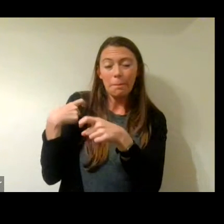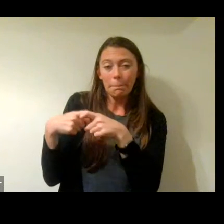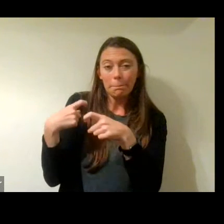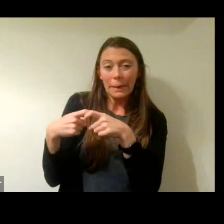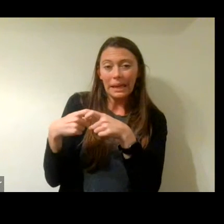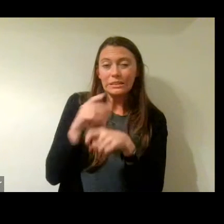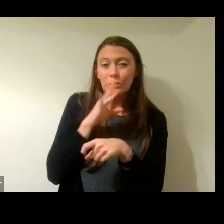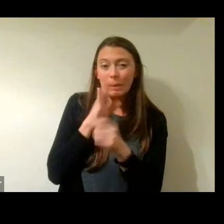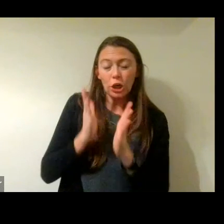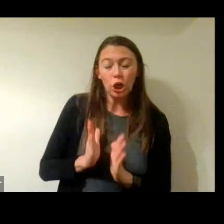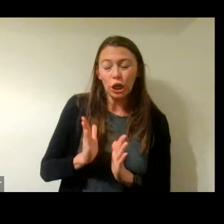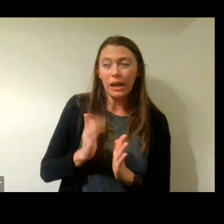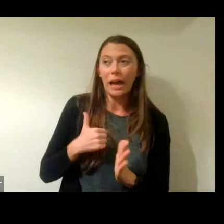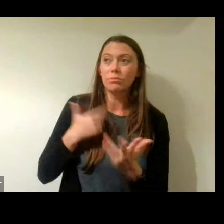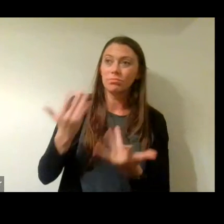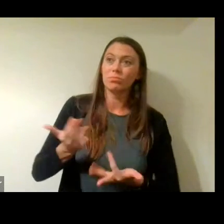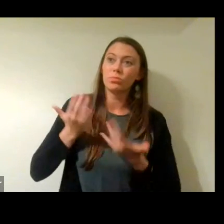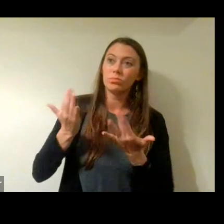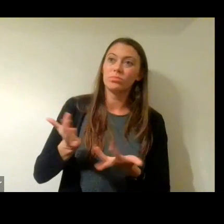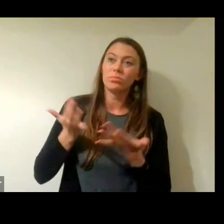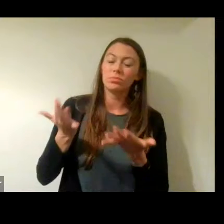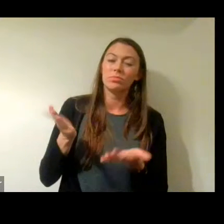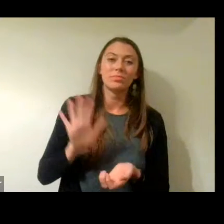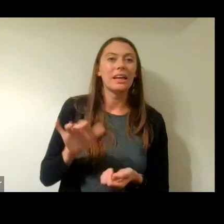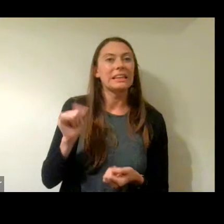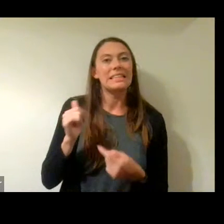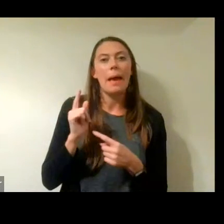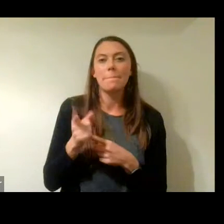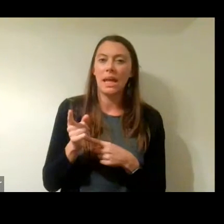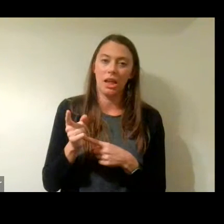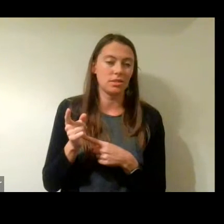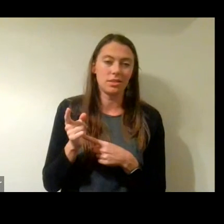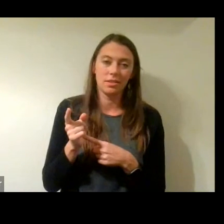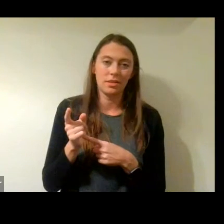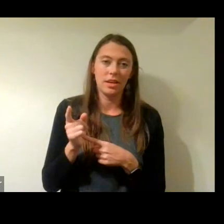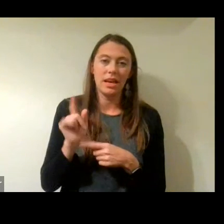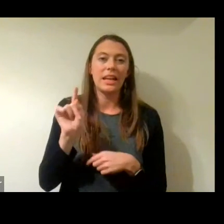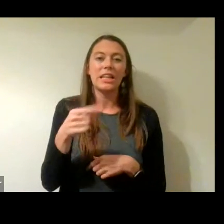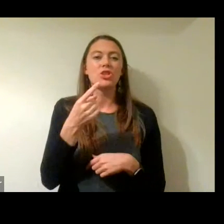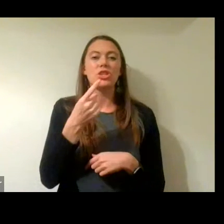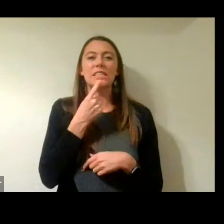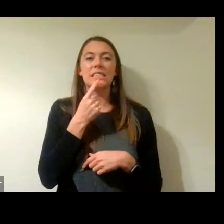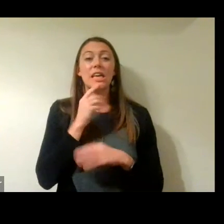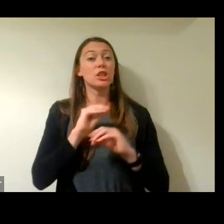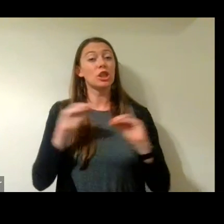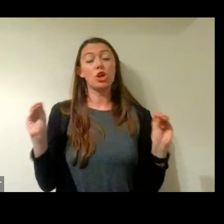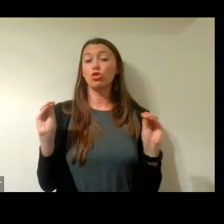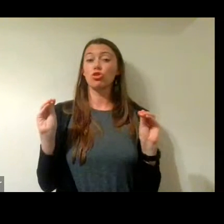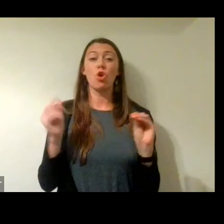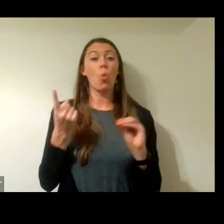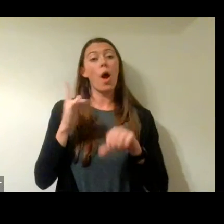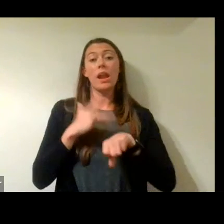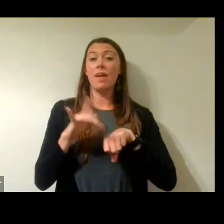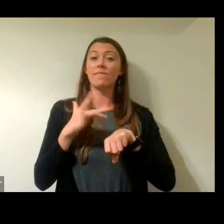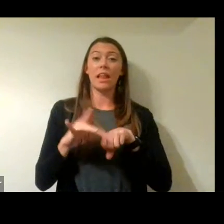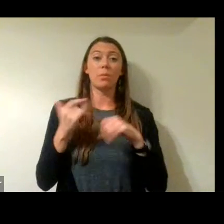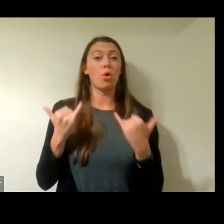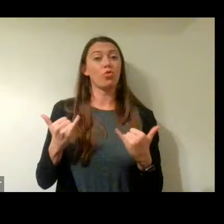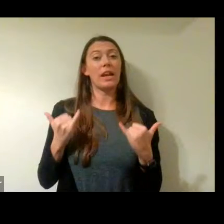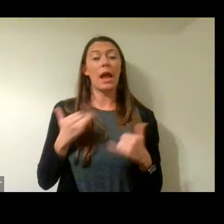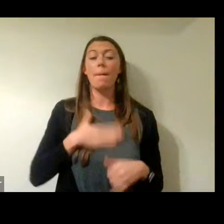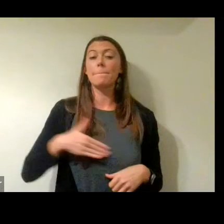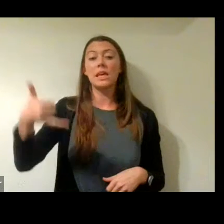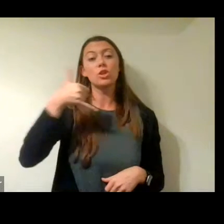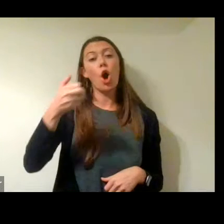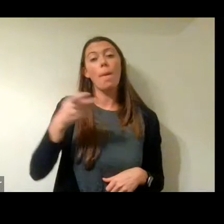like 10 minutes and it automatically just says, there's no agent currently taking your call, please call